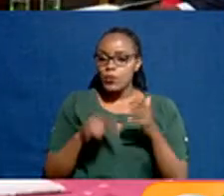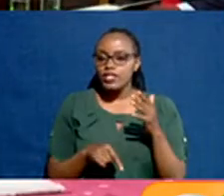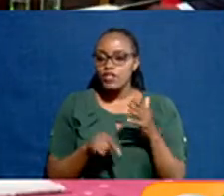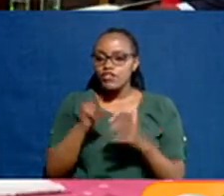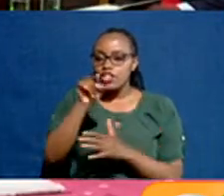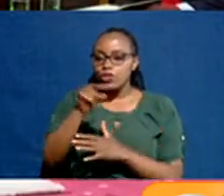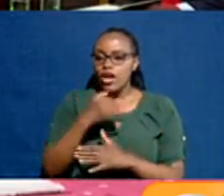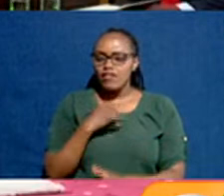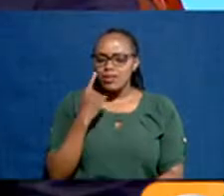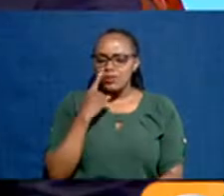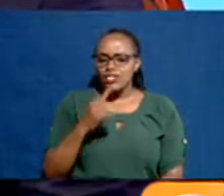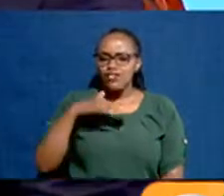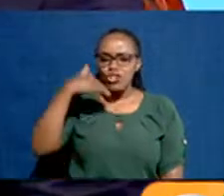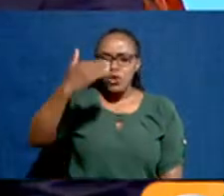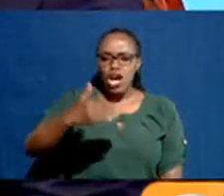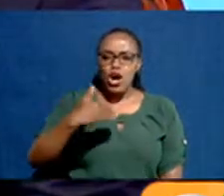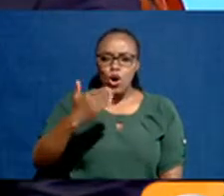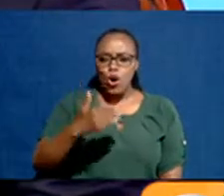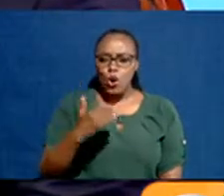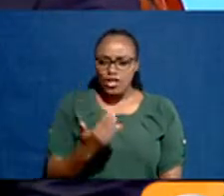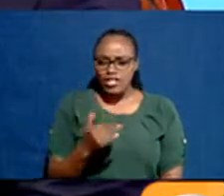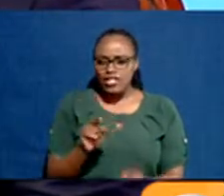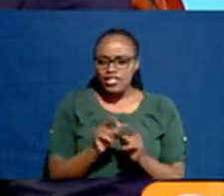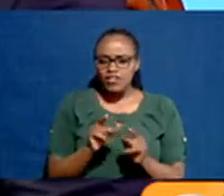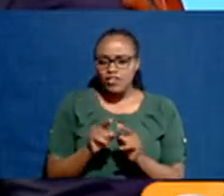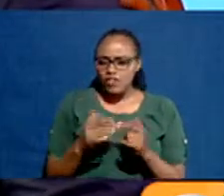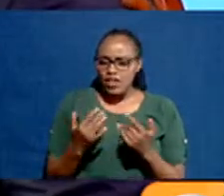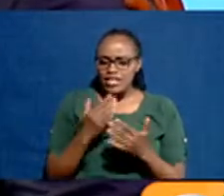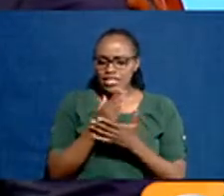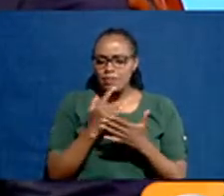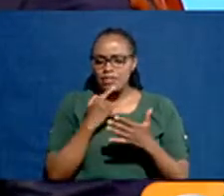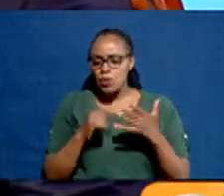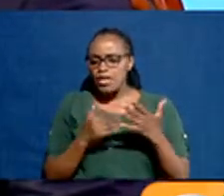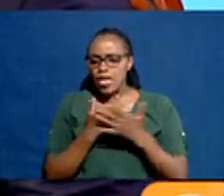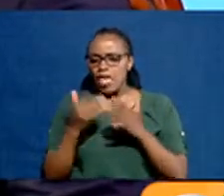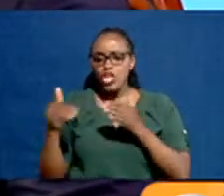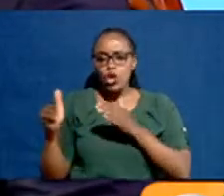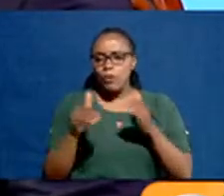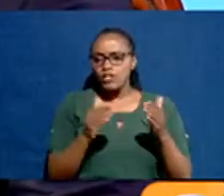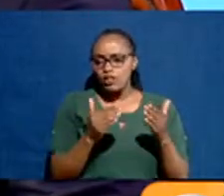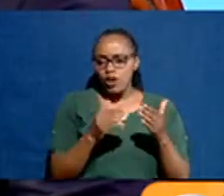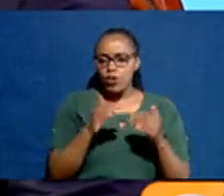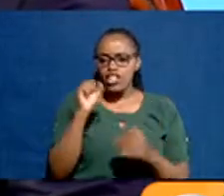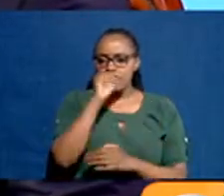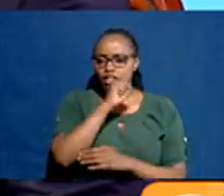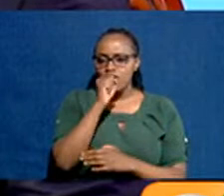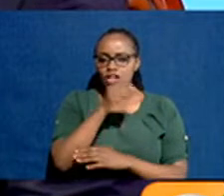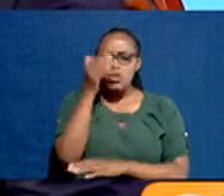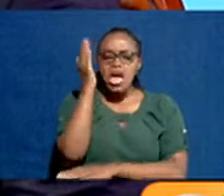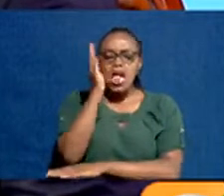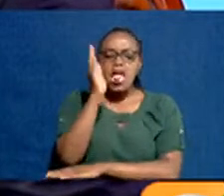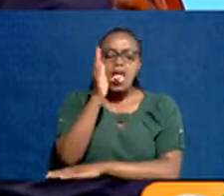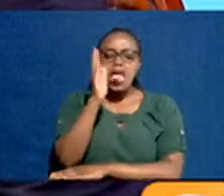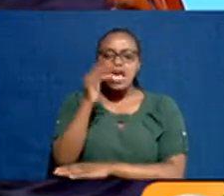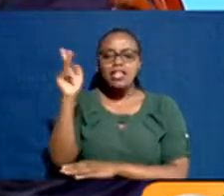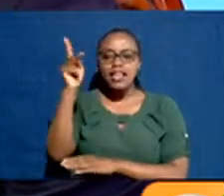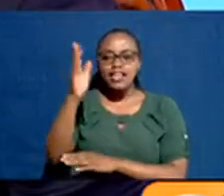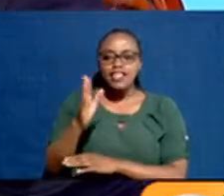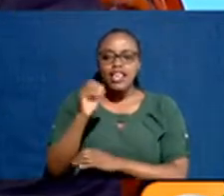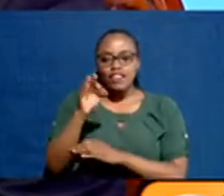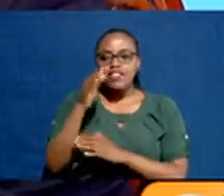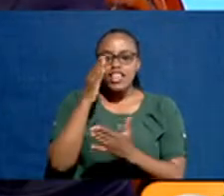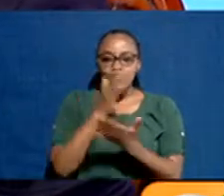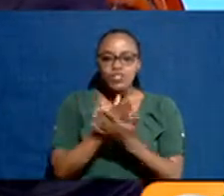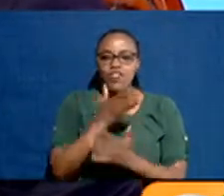you appear to be always in a combative mode. Some say at any opportunity with a mic you lecture Kenyans. Is the truthful